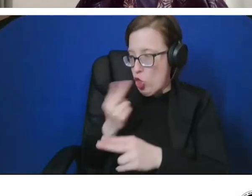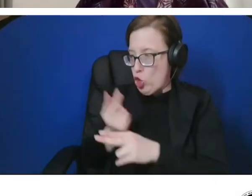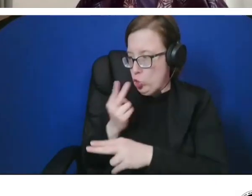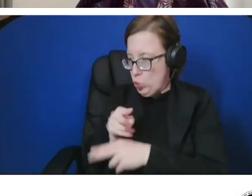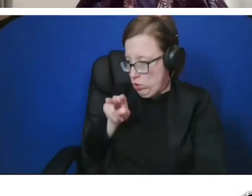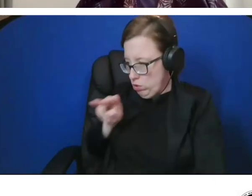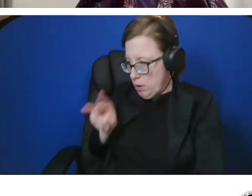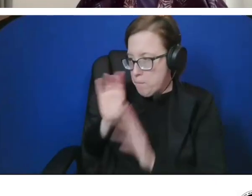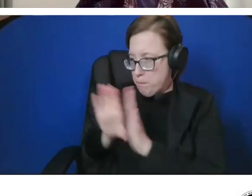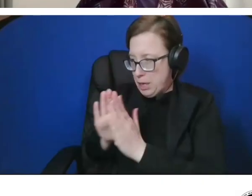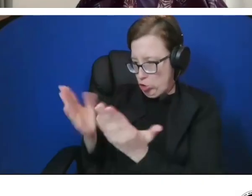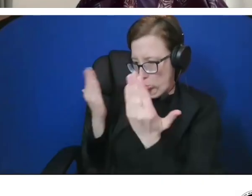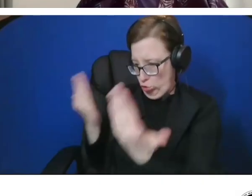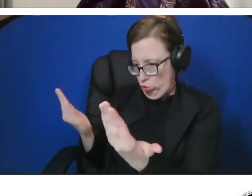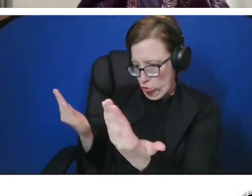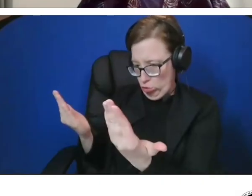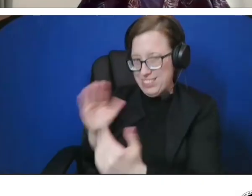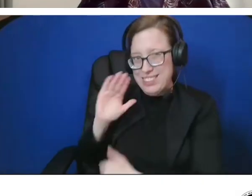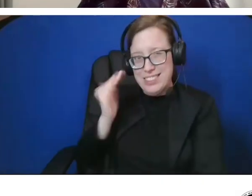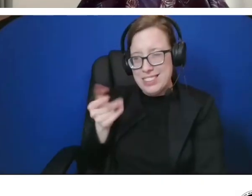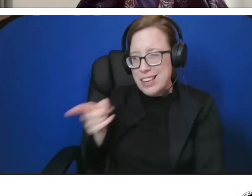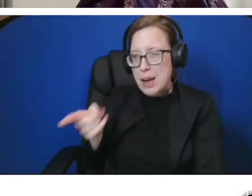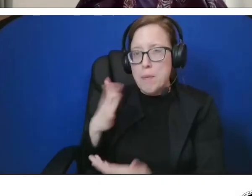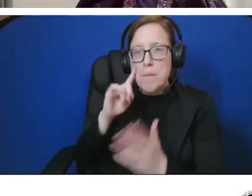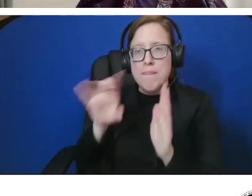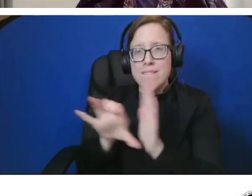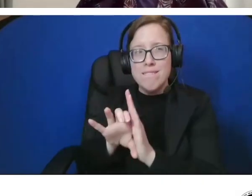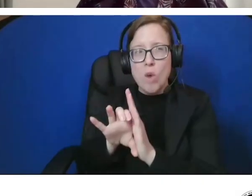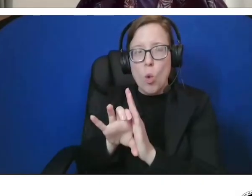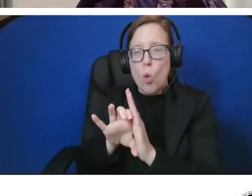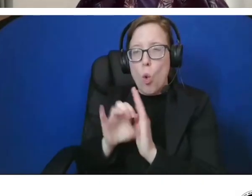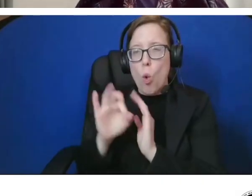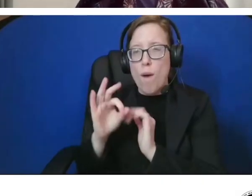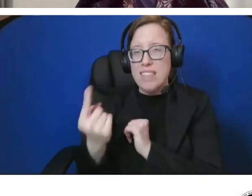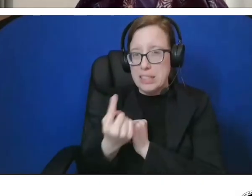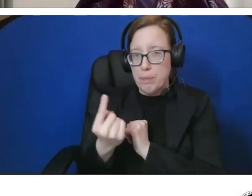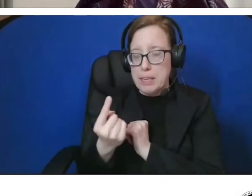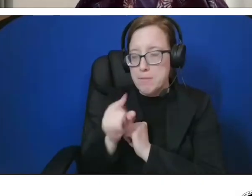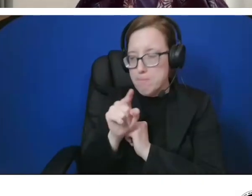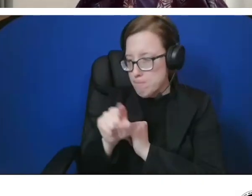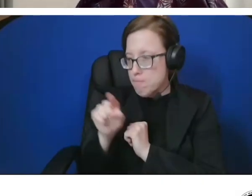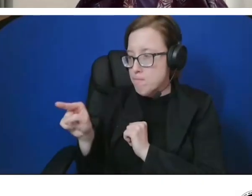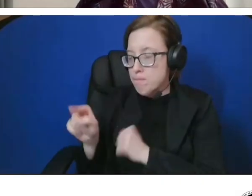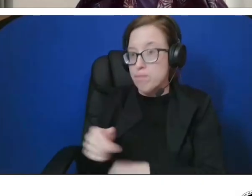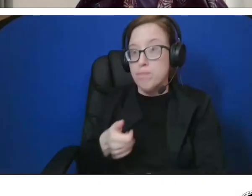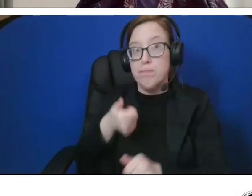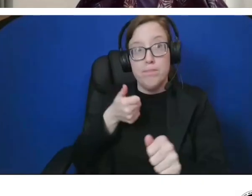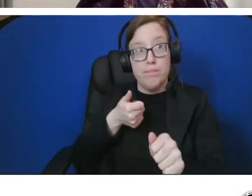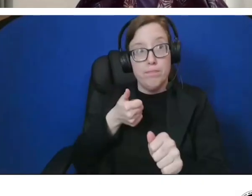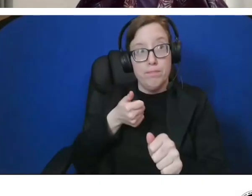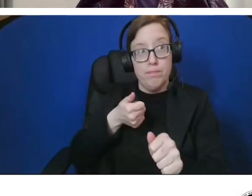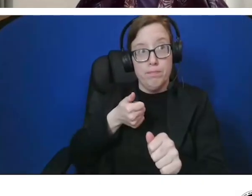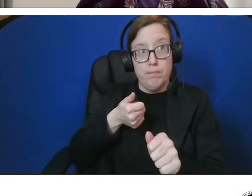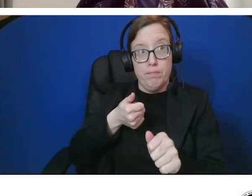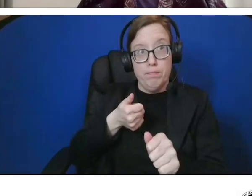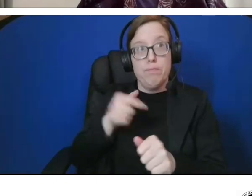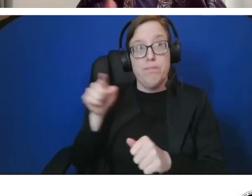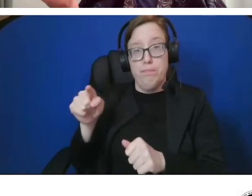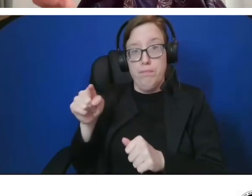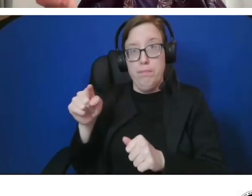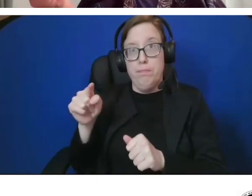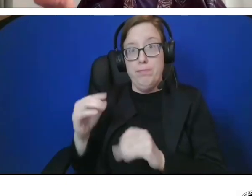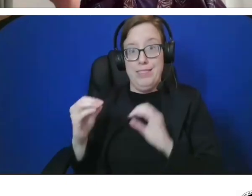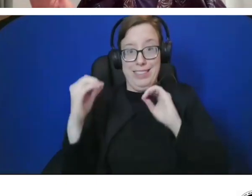they are using pictures here. They looks like it might be a photograph actually. And she is also